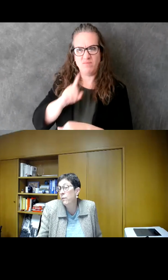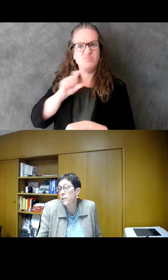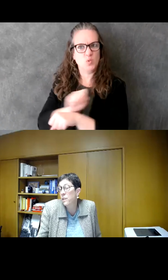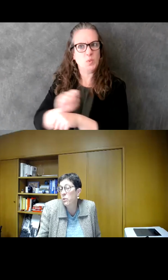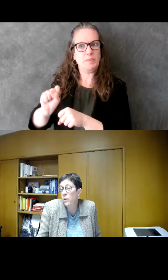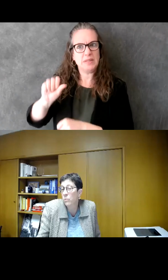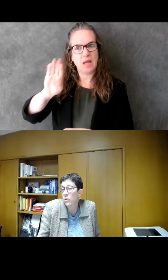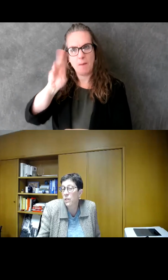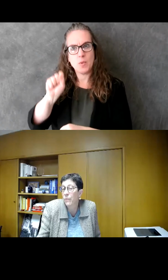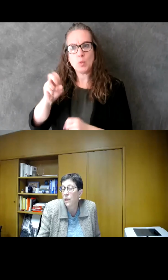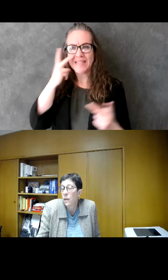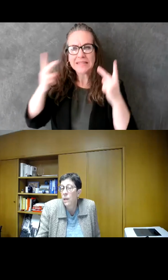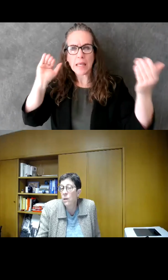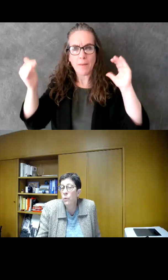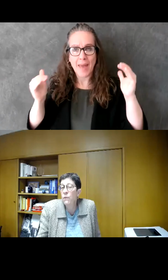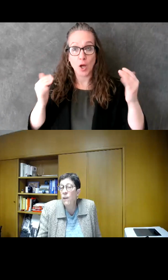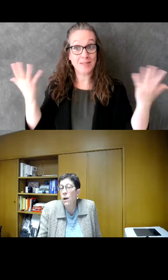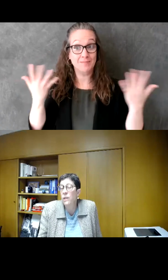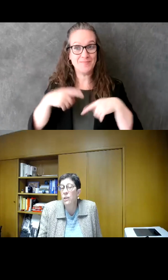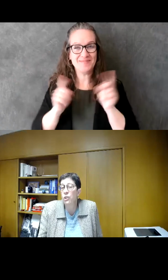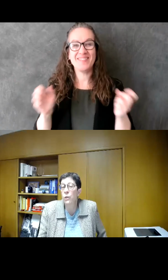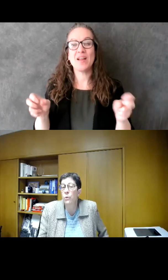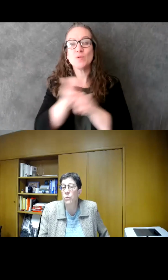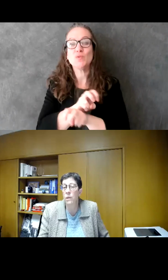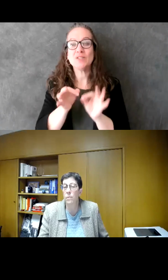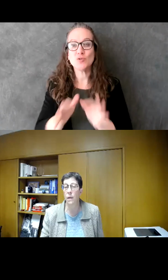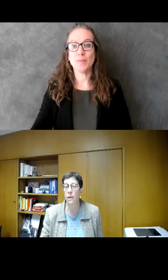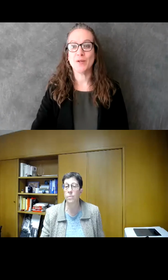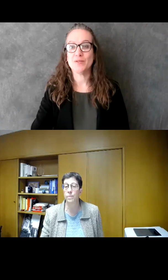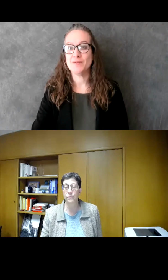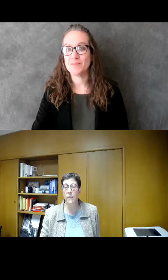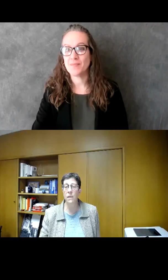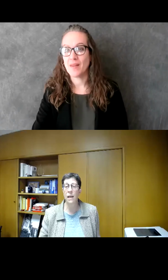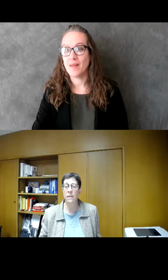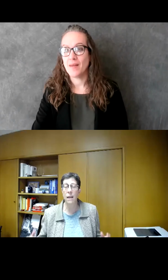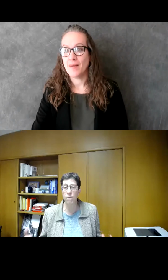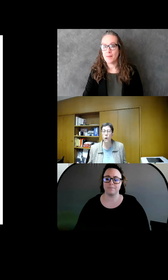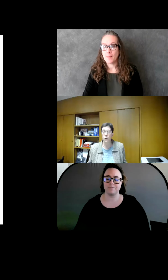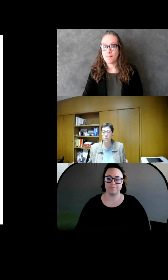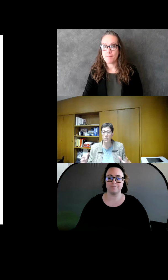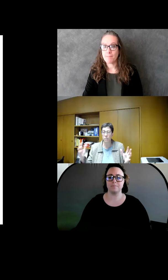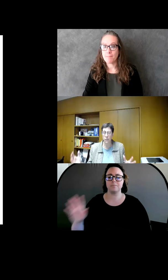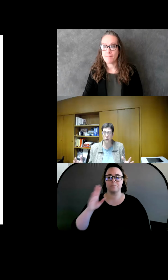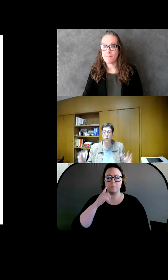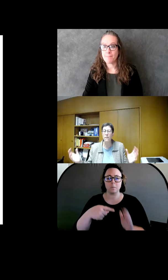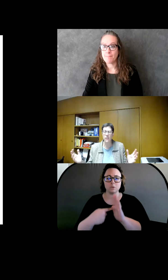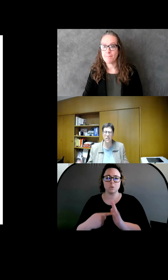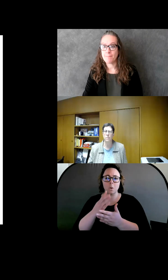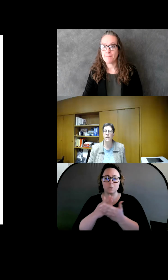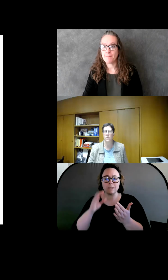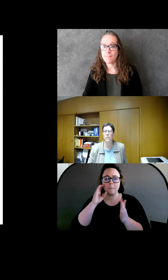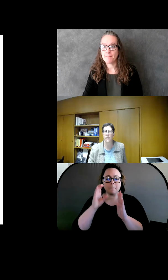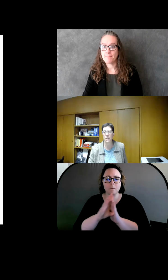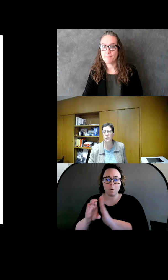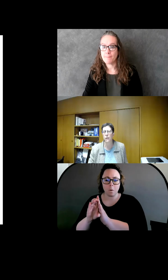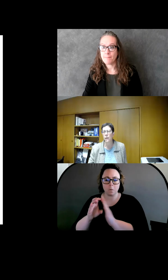the differences between the bruising. And what we found, and I'll show you some not photos, but some picture graphics in a